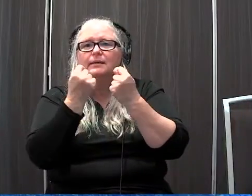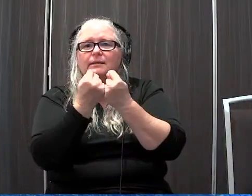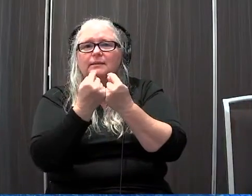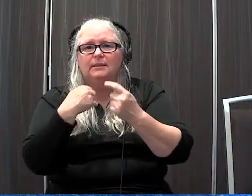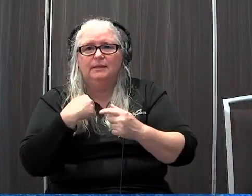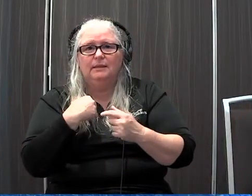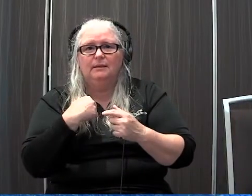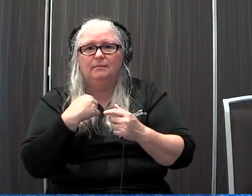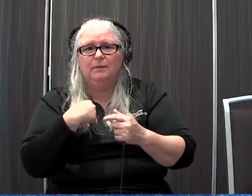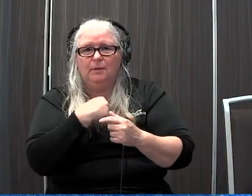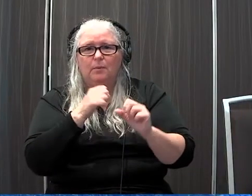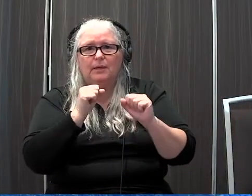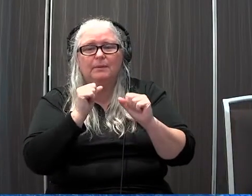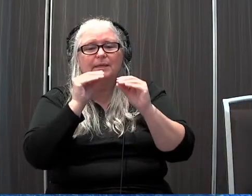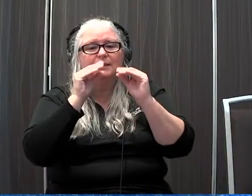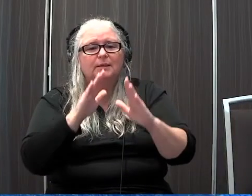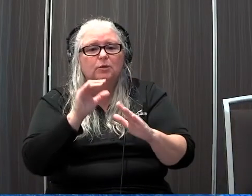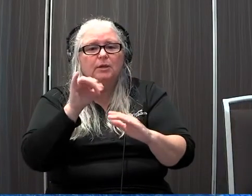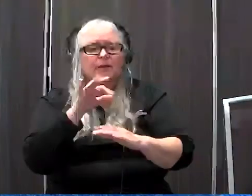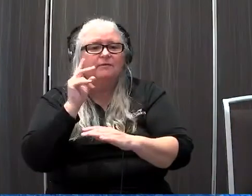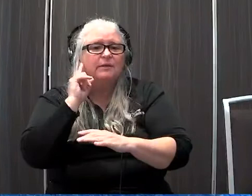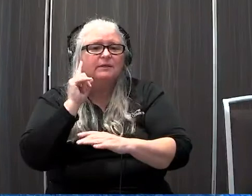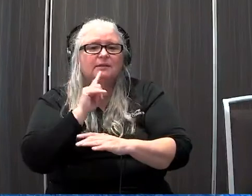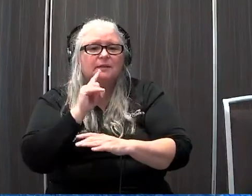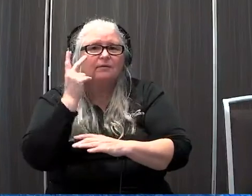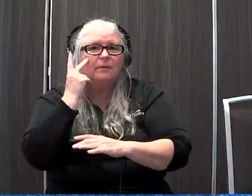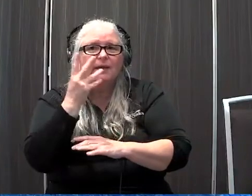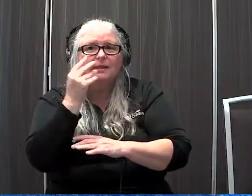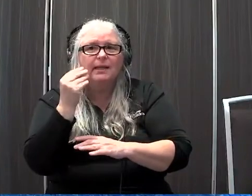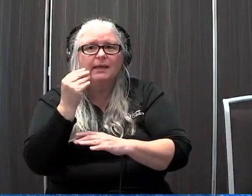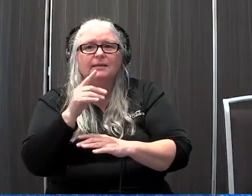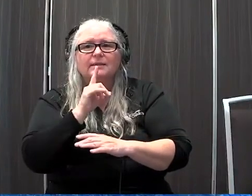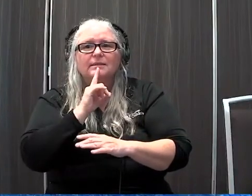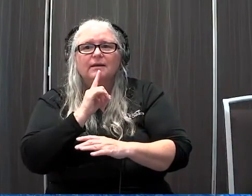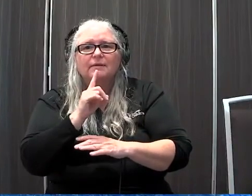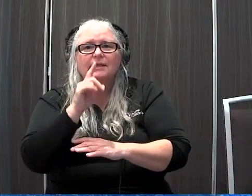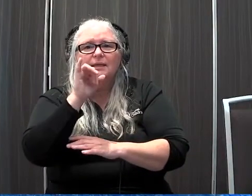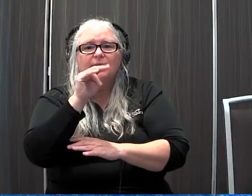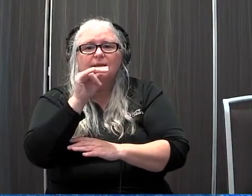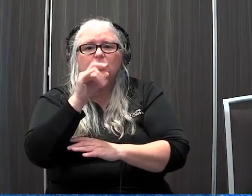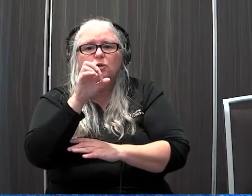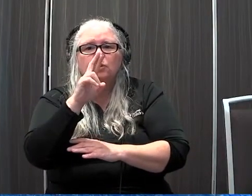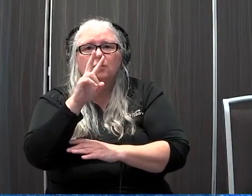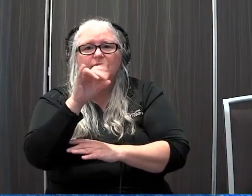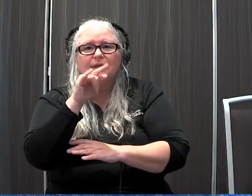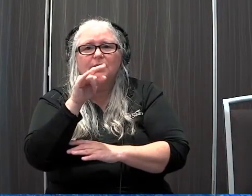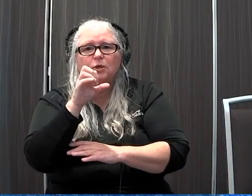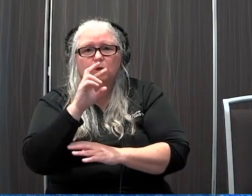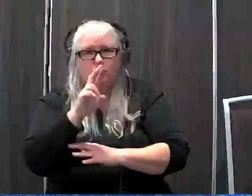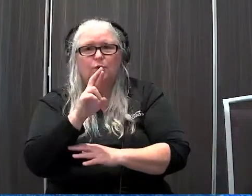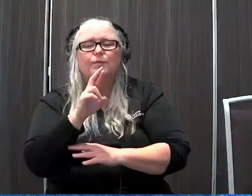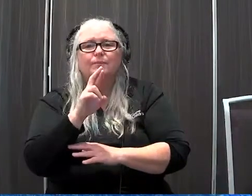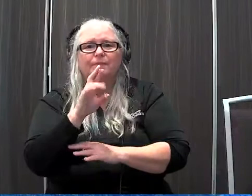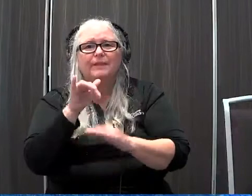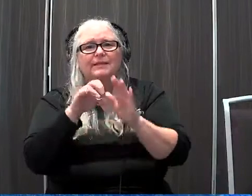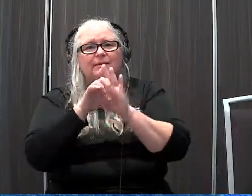intervener. Those can be really helpful for providing access to the environment. And some